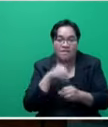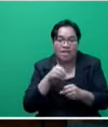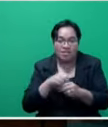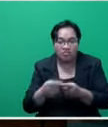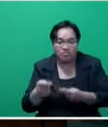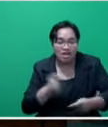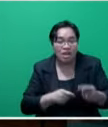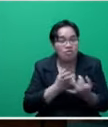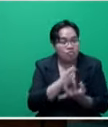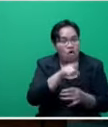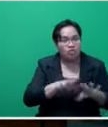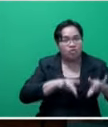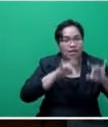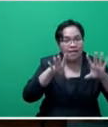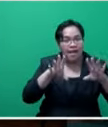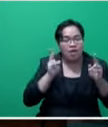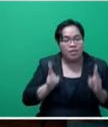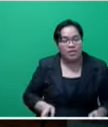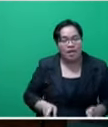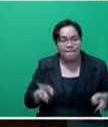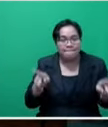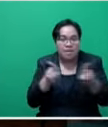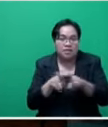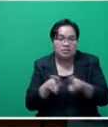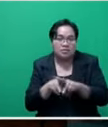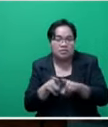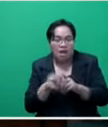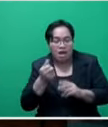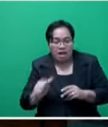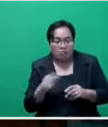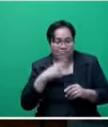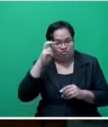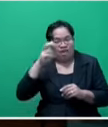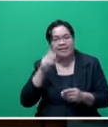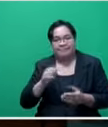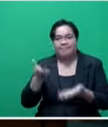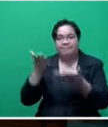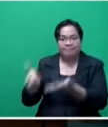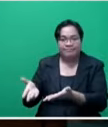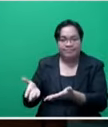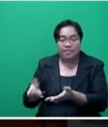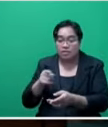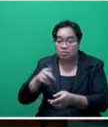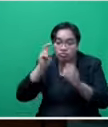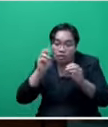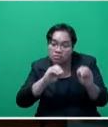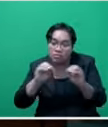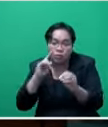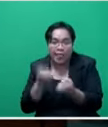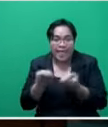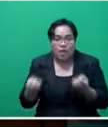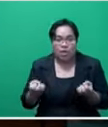support through the Australian Humanitarian Partnership has allowed these trainings to take place. This training will